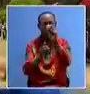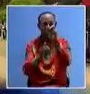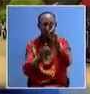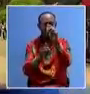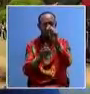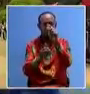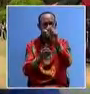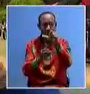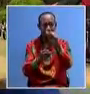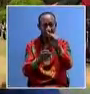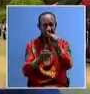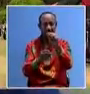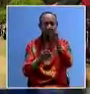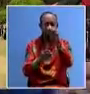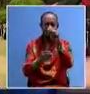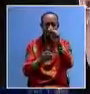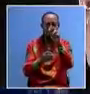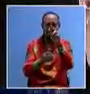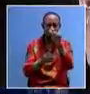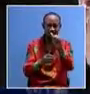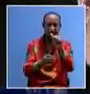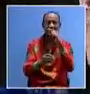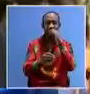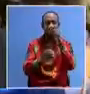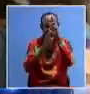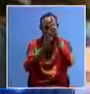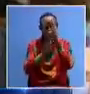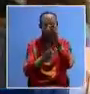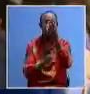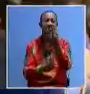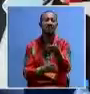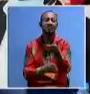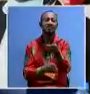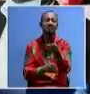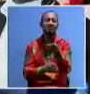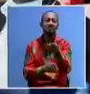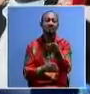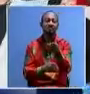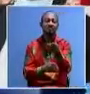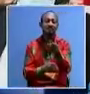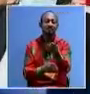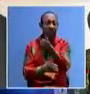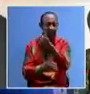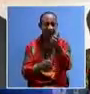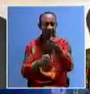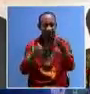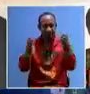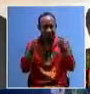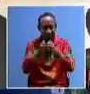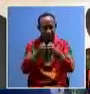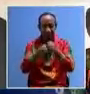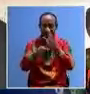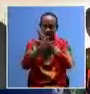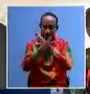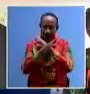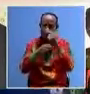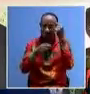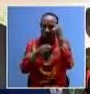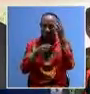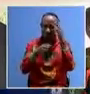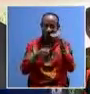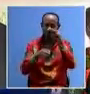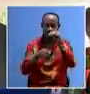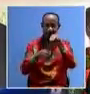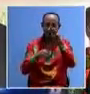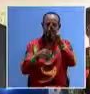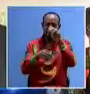Kings, they should start honoring us also. Others were honored are former Bank of Zambia Governor Jacob Mwanza,